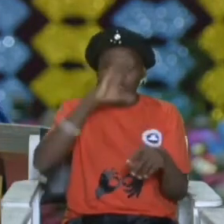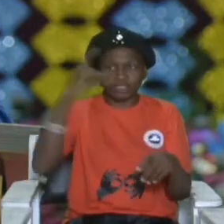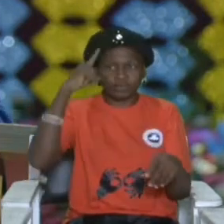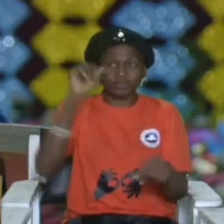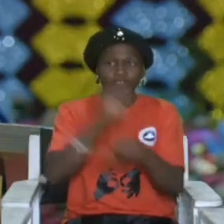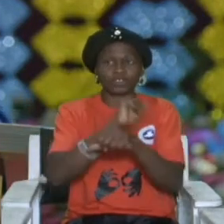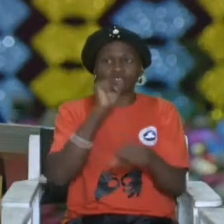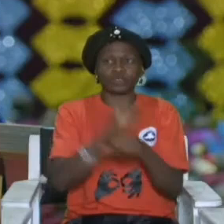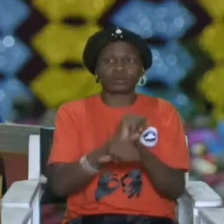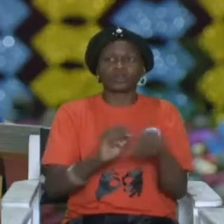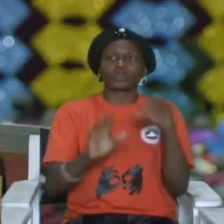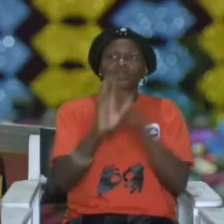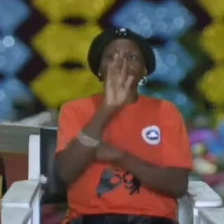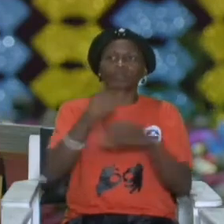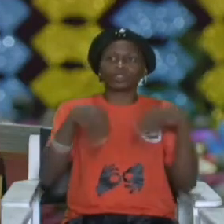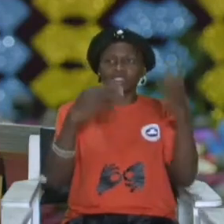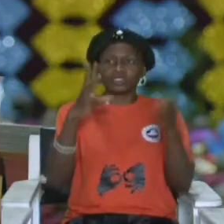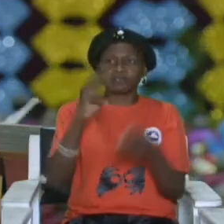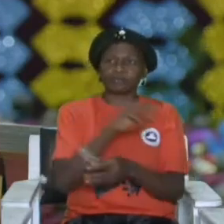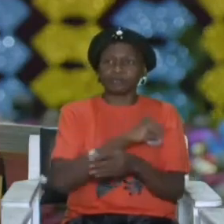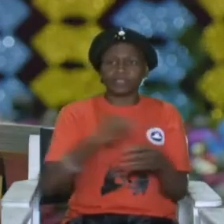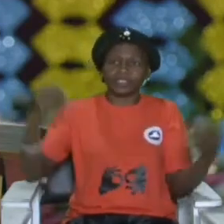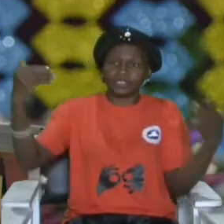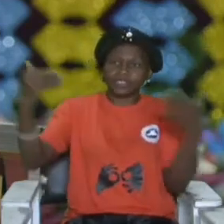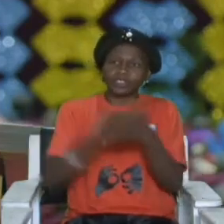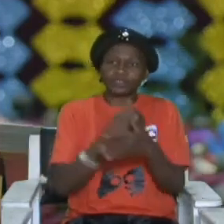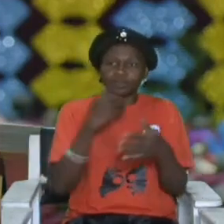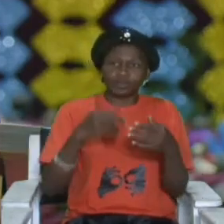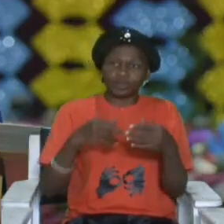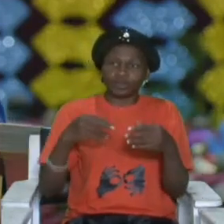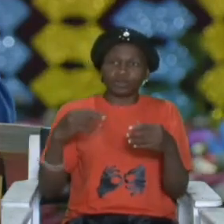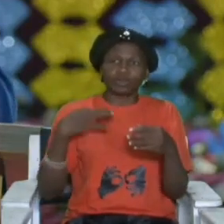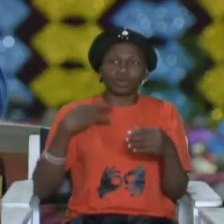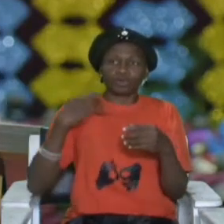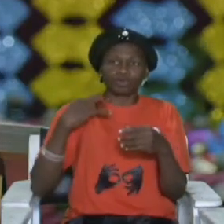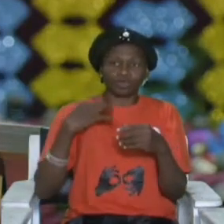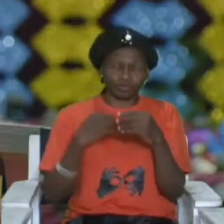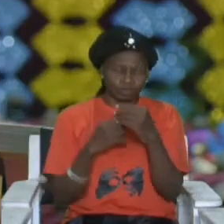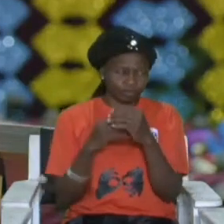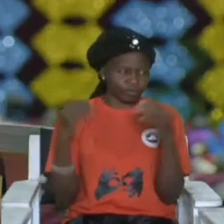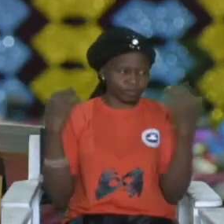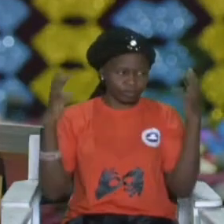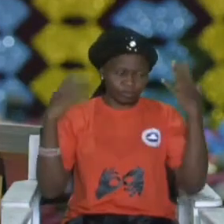job, God gave him a new role.